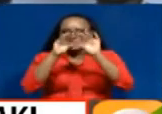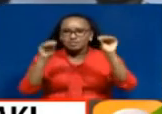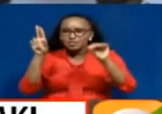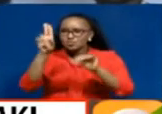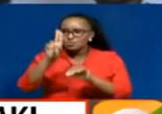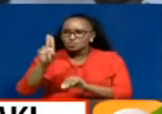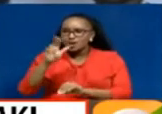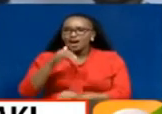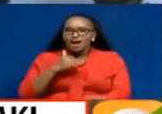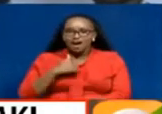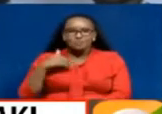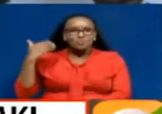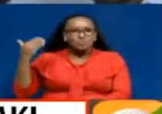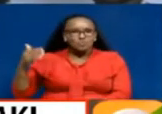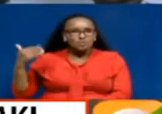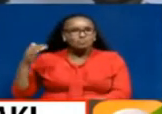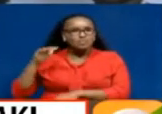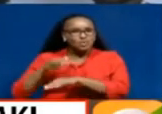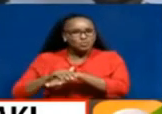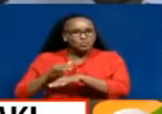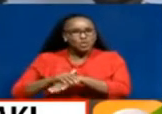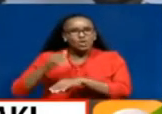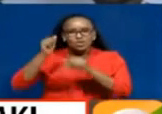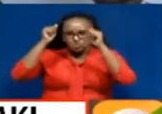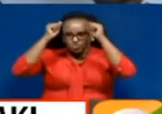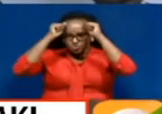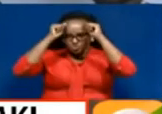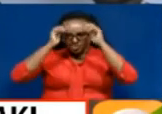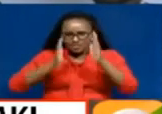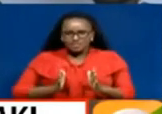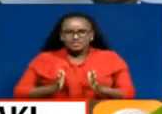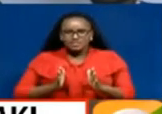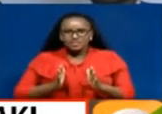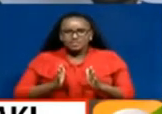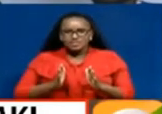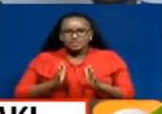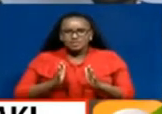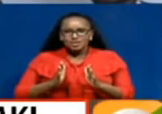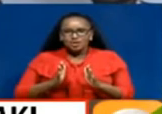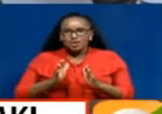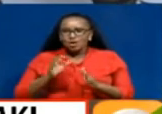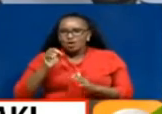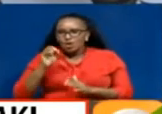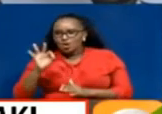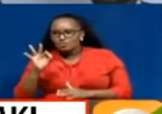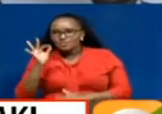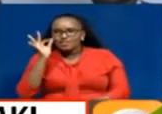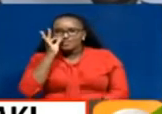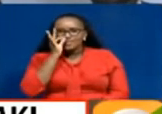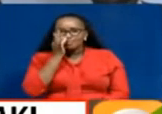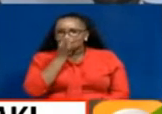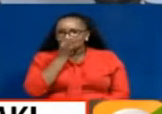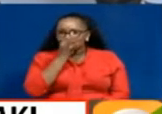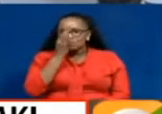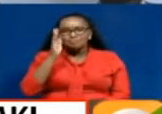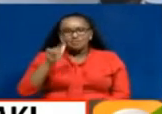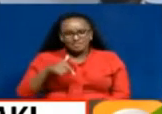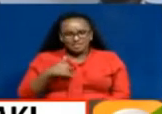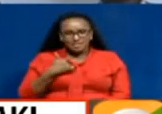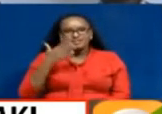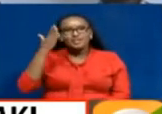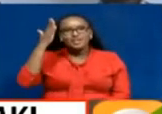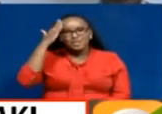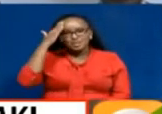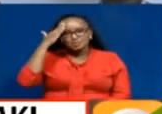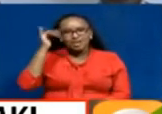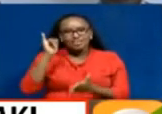has been a good student of President Mwai Kibaki. I know that